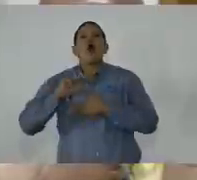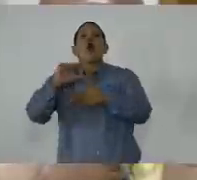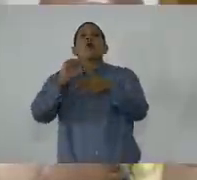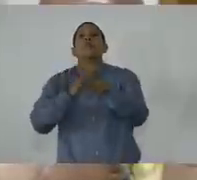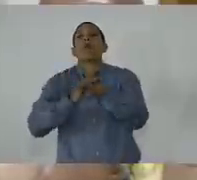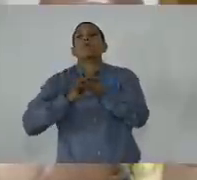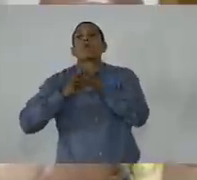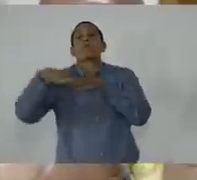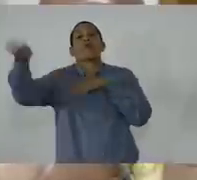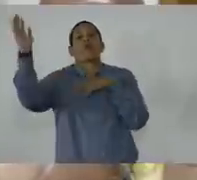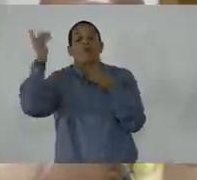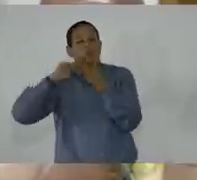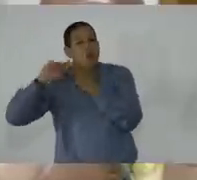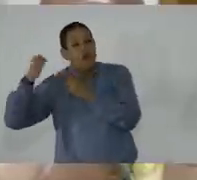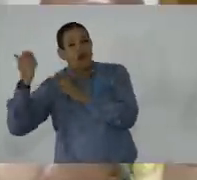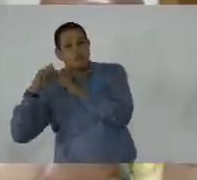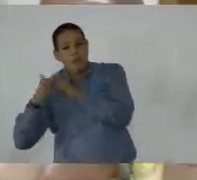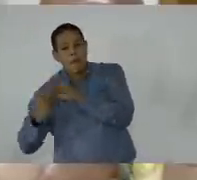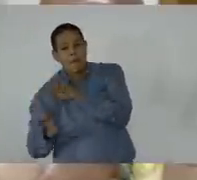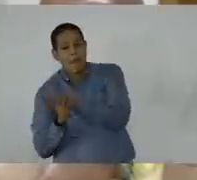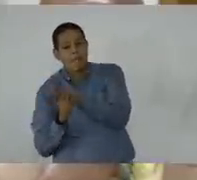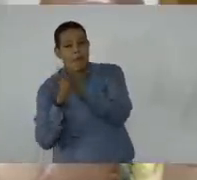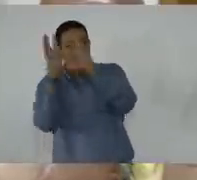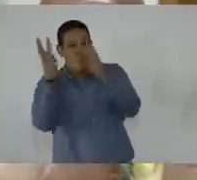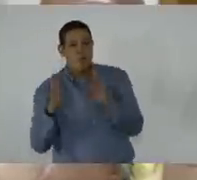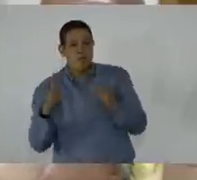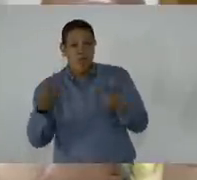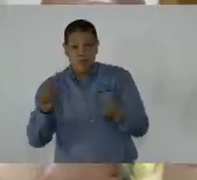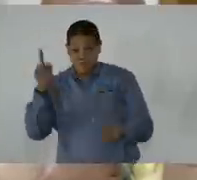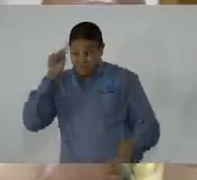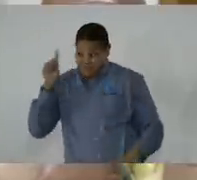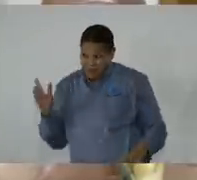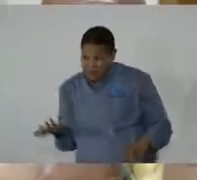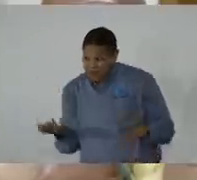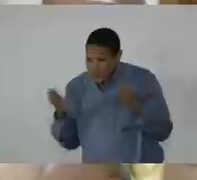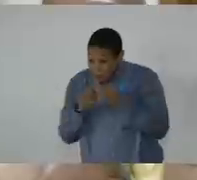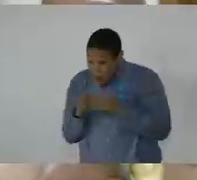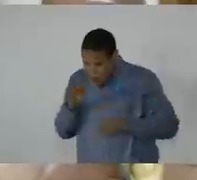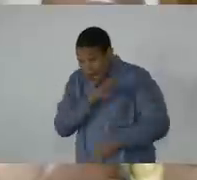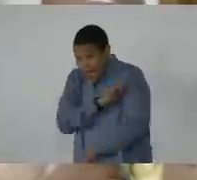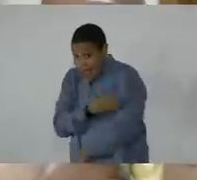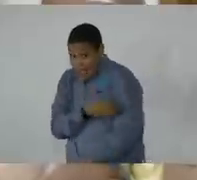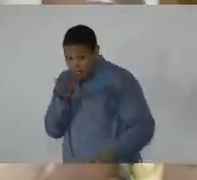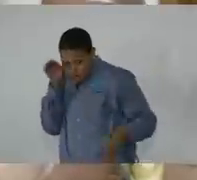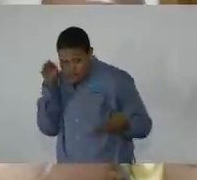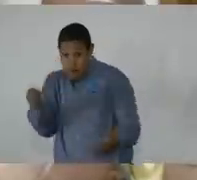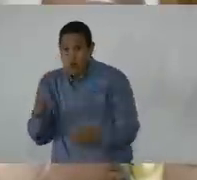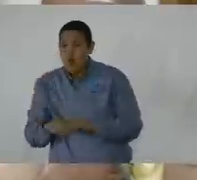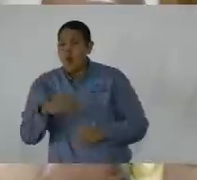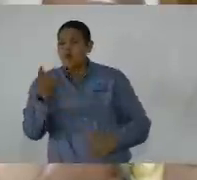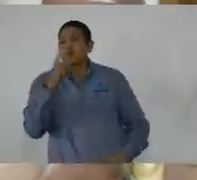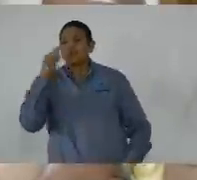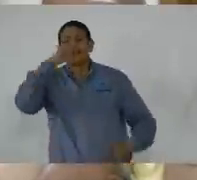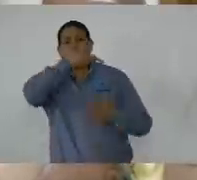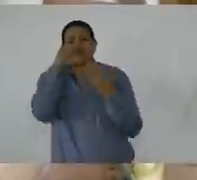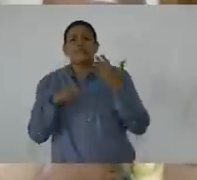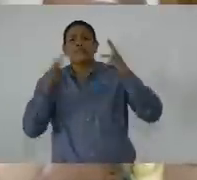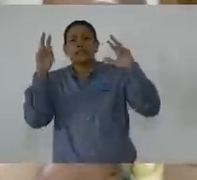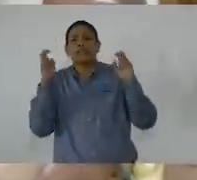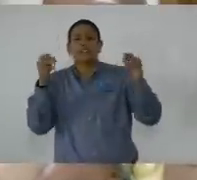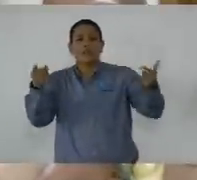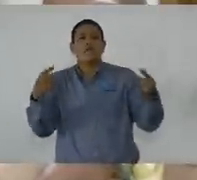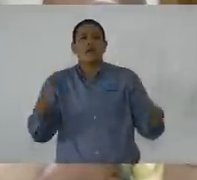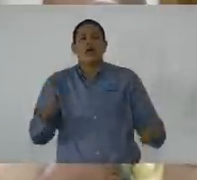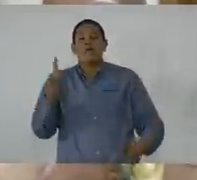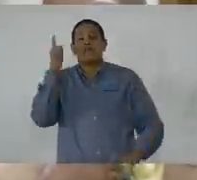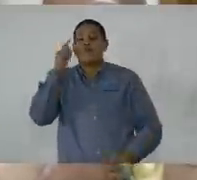other climatic events. Further energies will then be concentrated on addressing these issues and